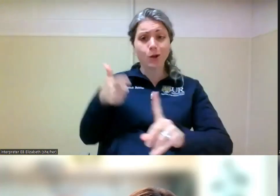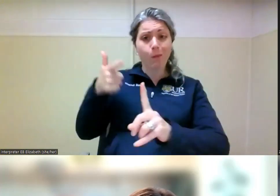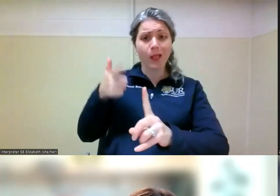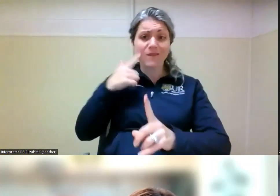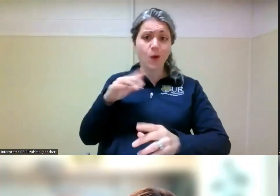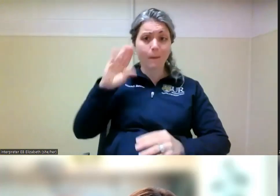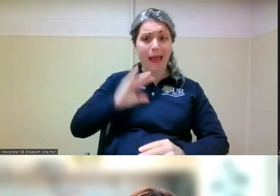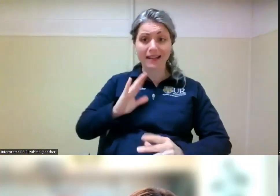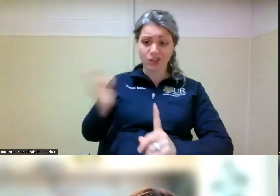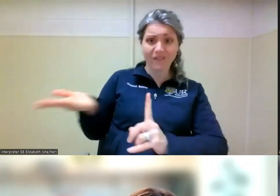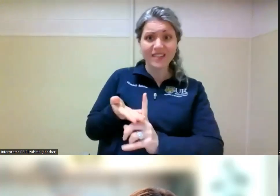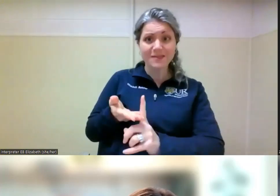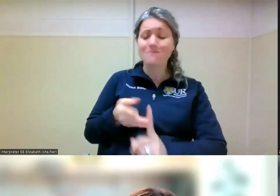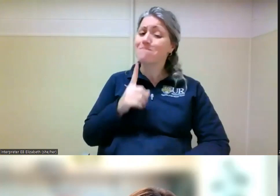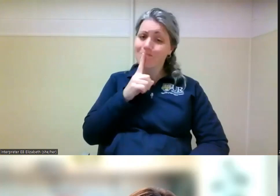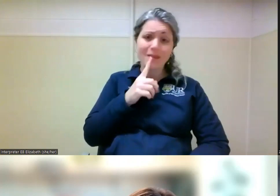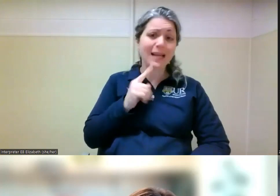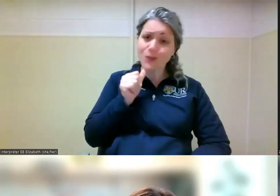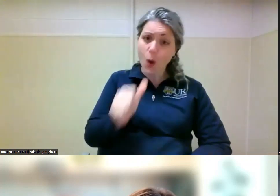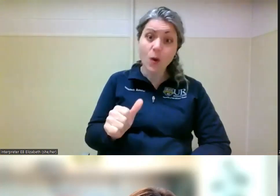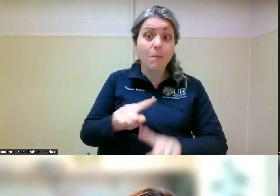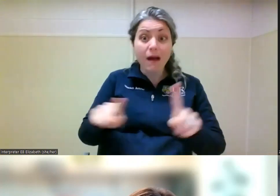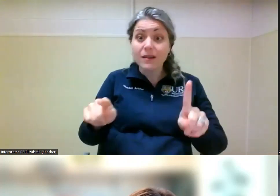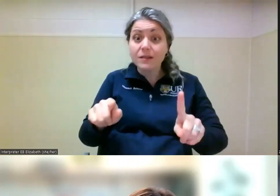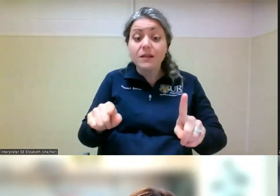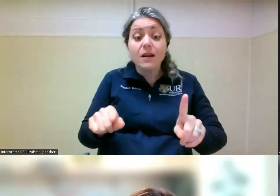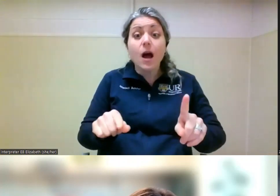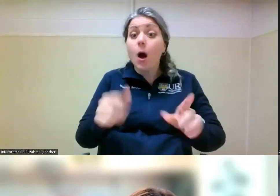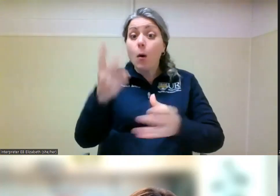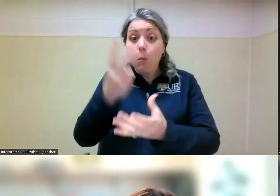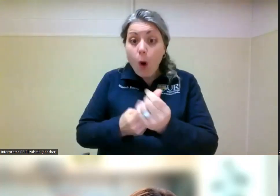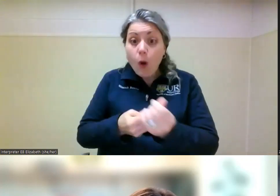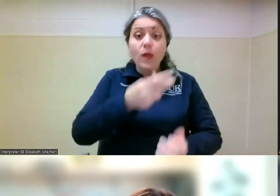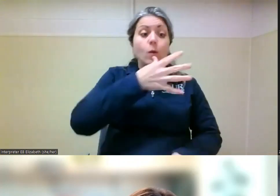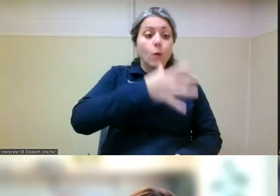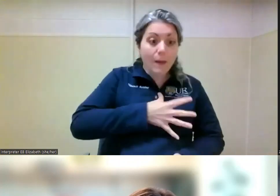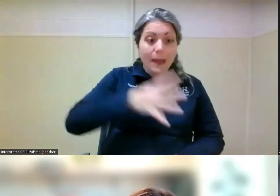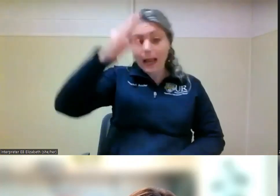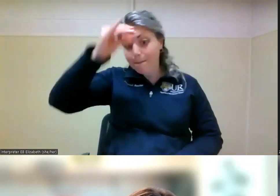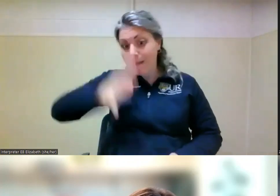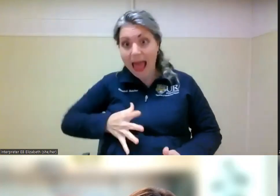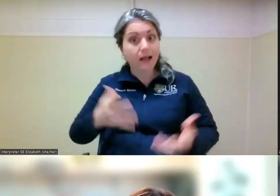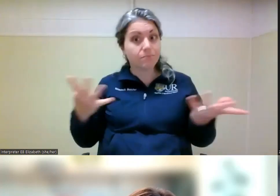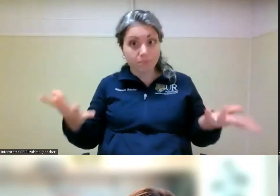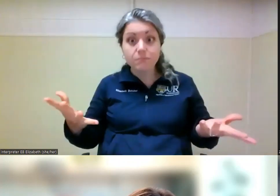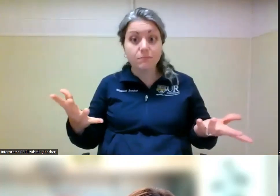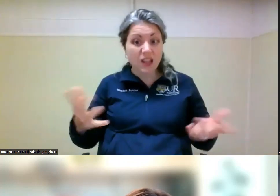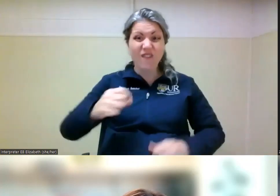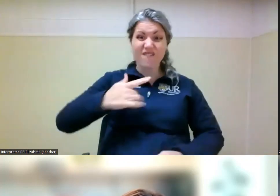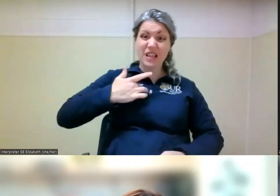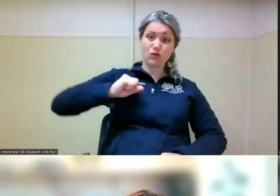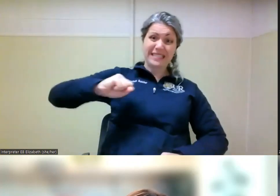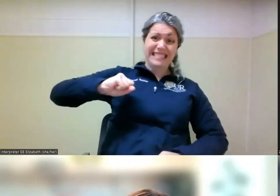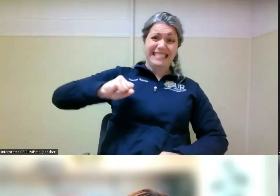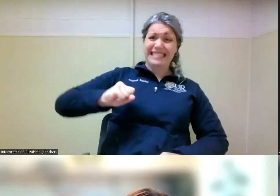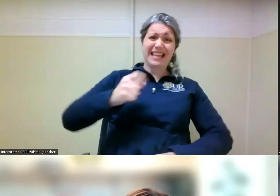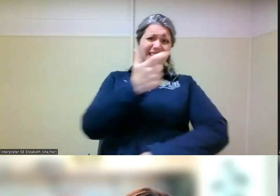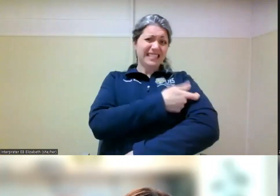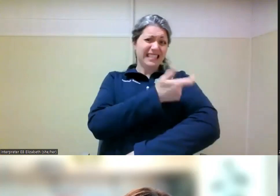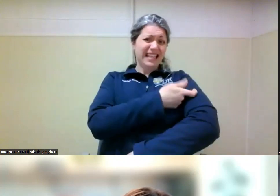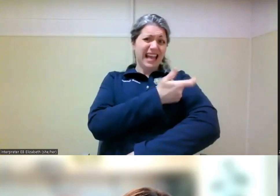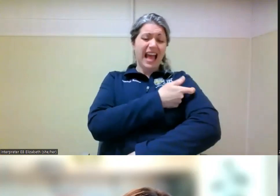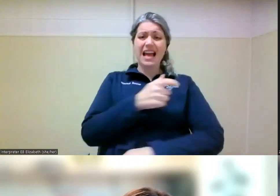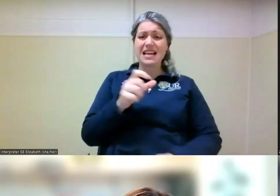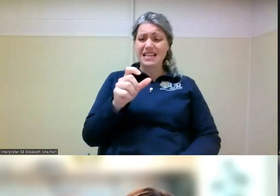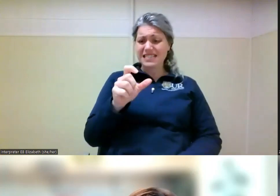I don't. And frankly, it's not just men. A lot of women are resistant to getting the vaccine as well, because again, there's this stigma around